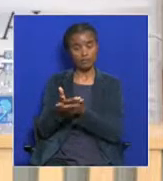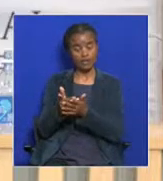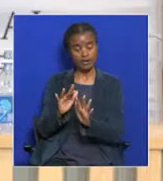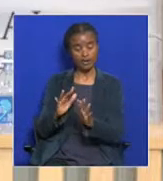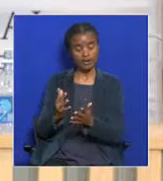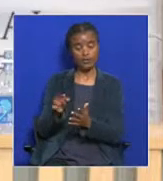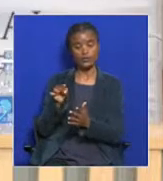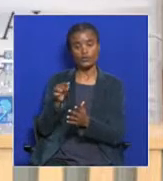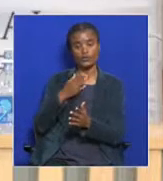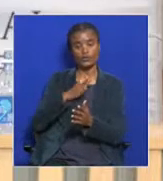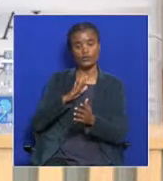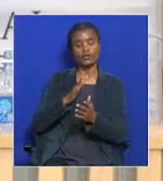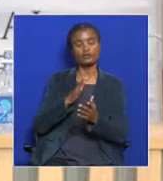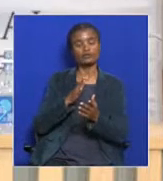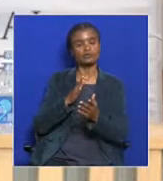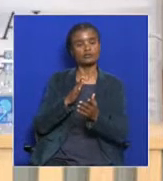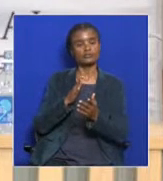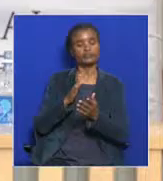expedited